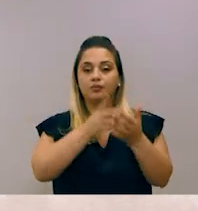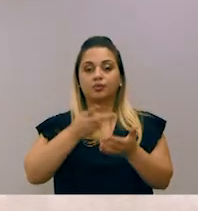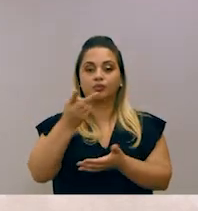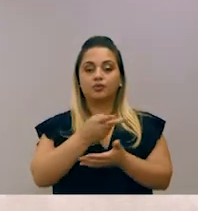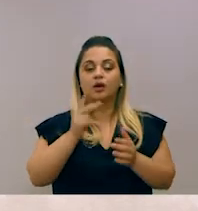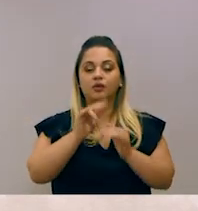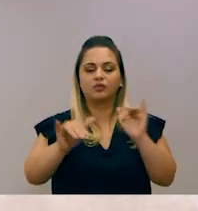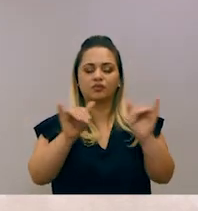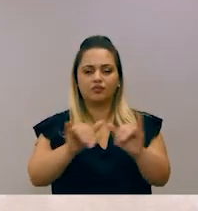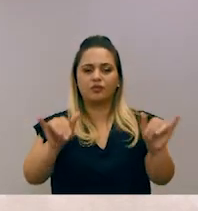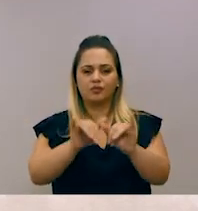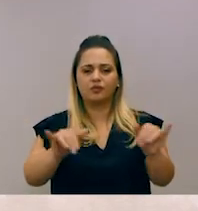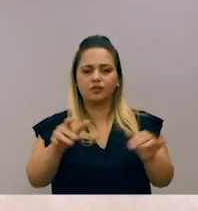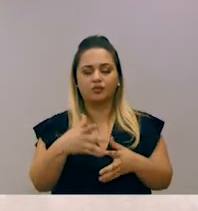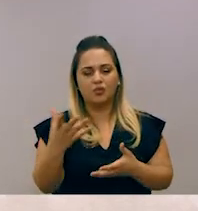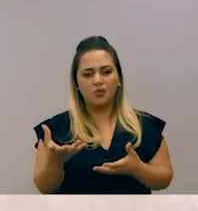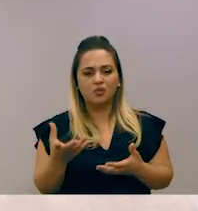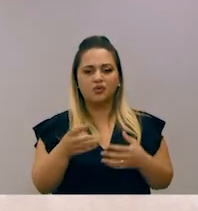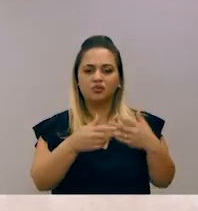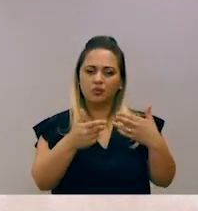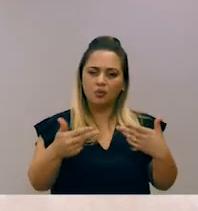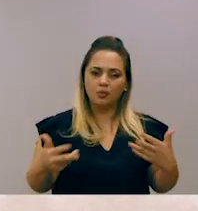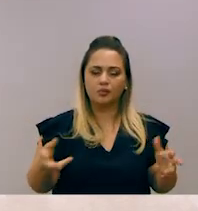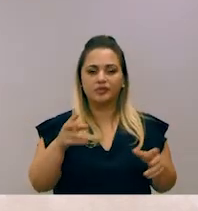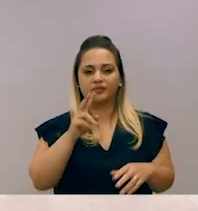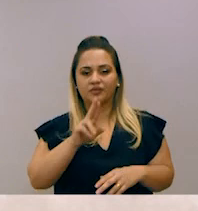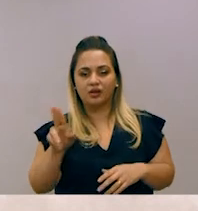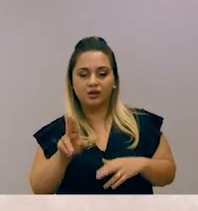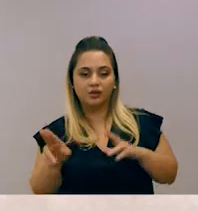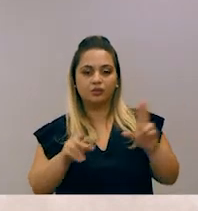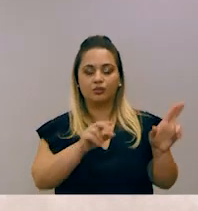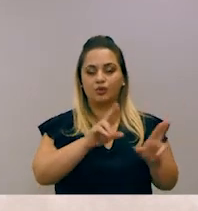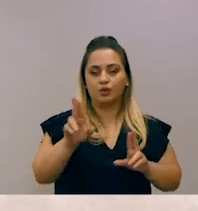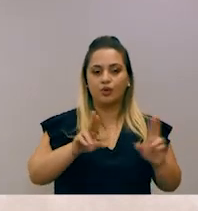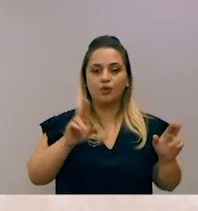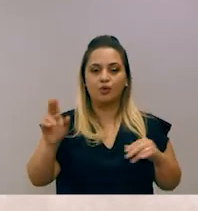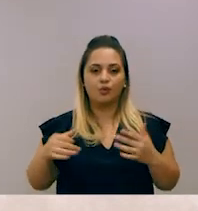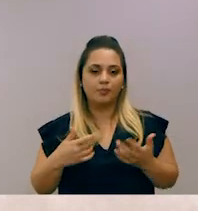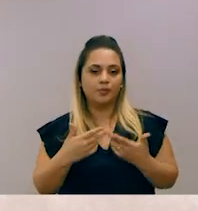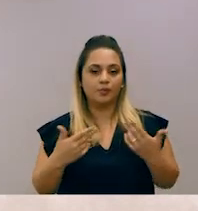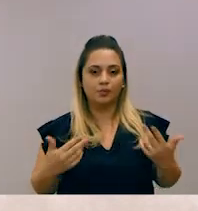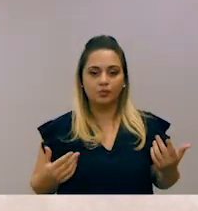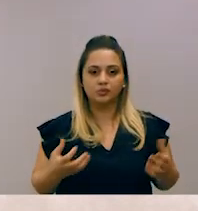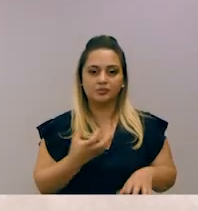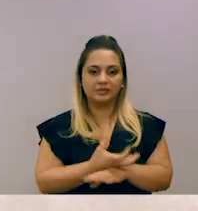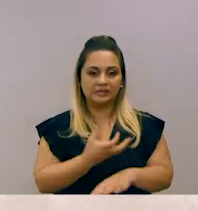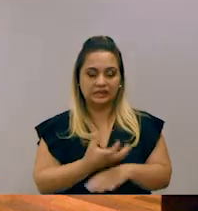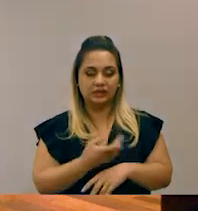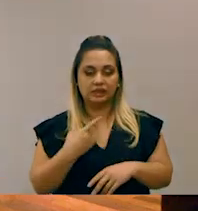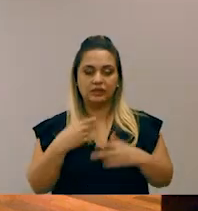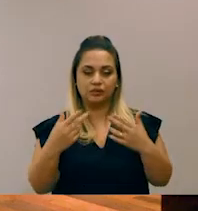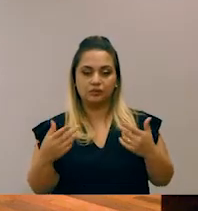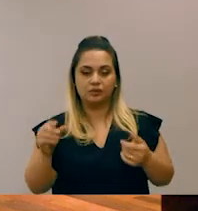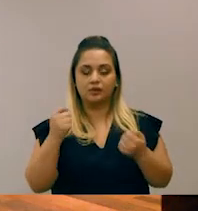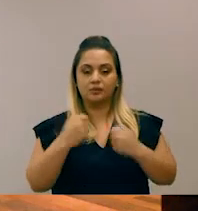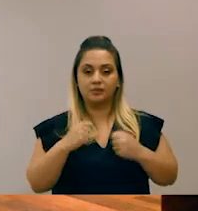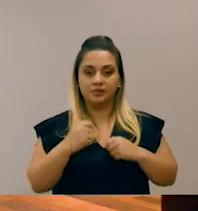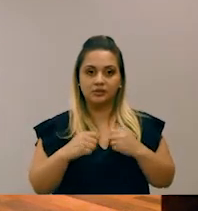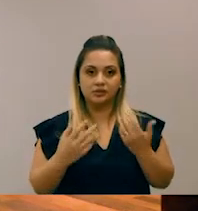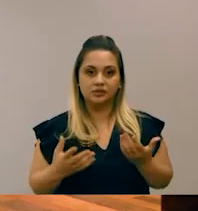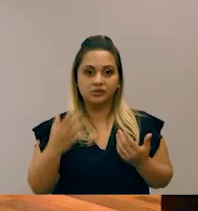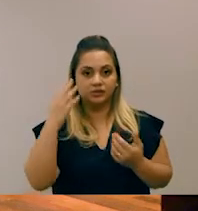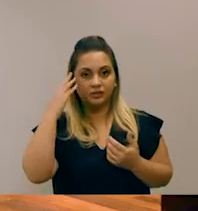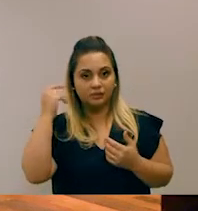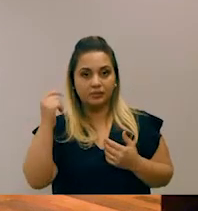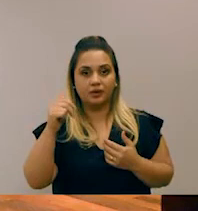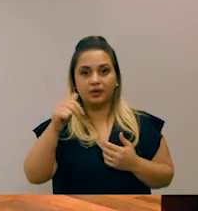CGU, and then we get to the phases of the process. And so we have the data of the documents,